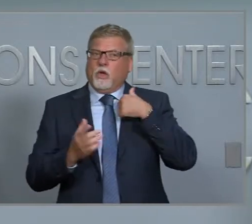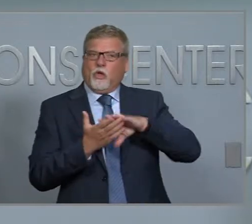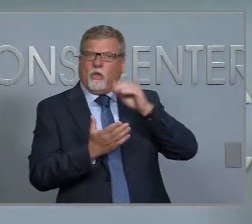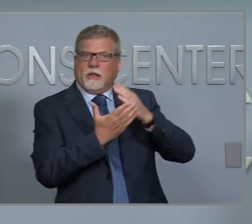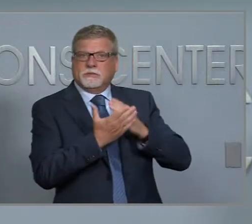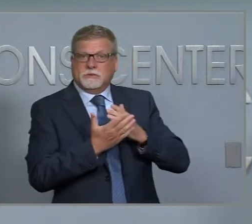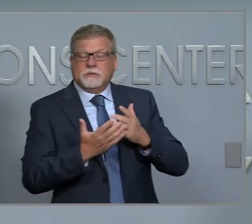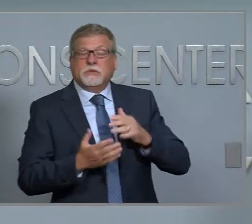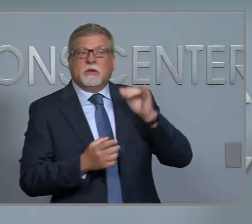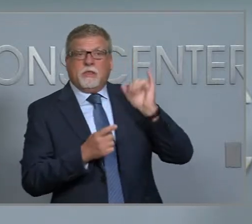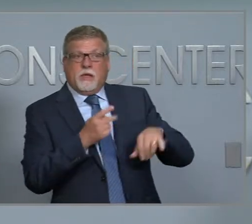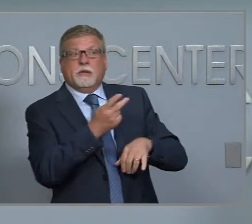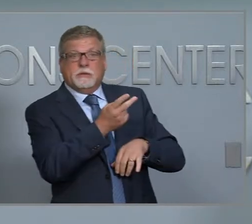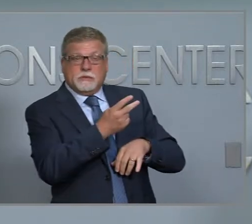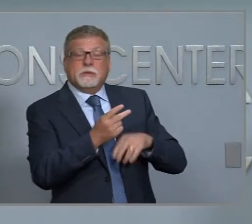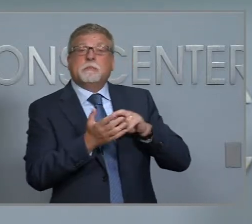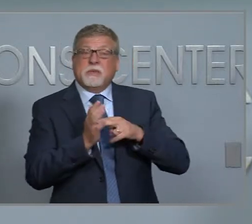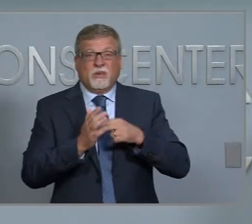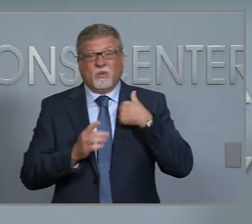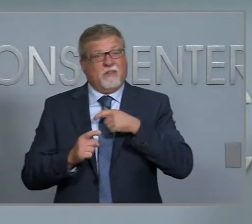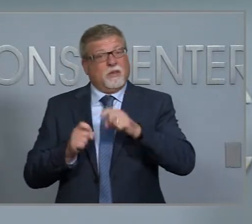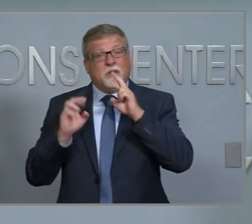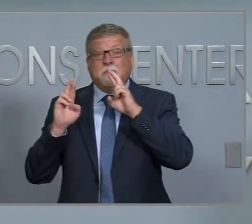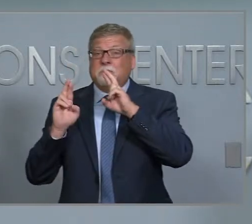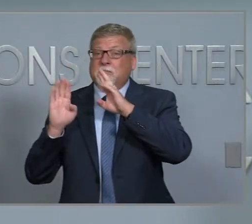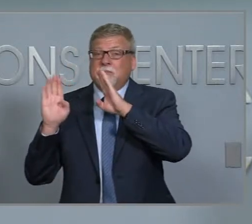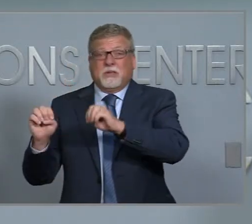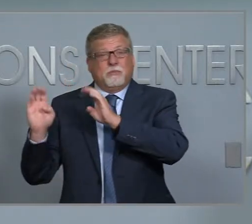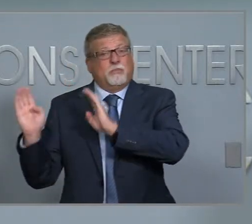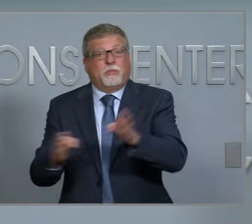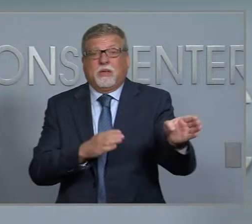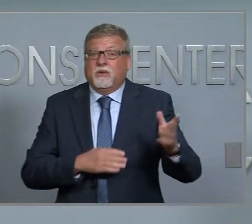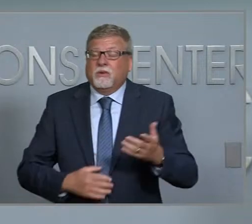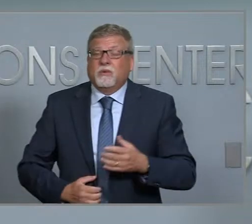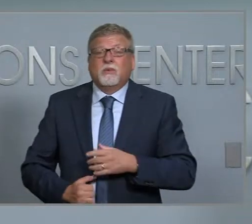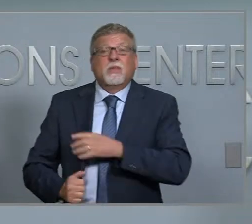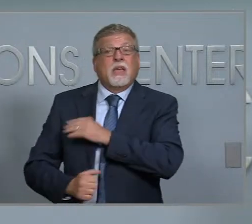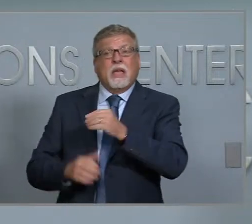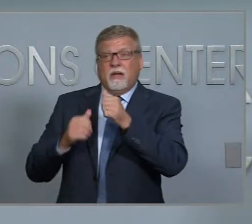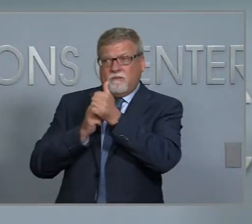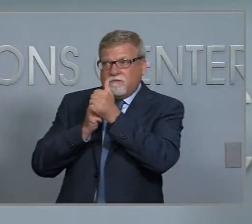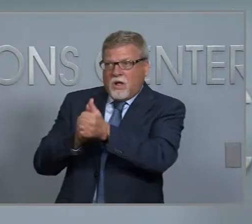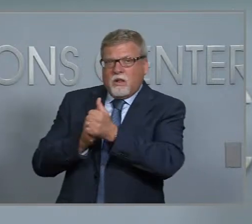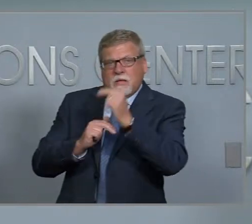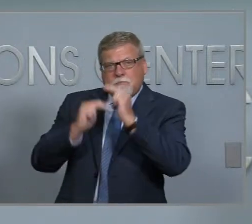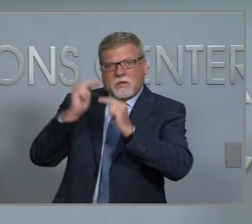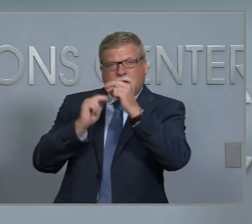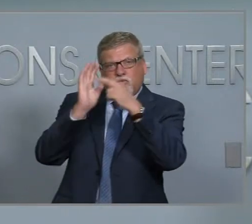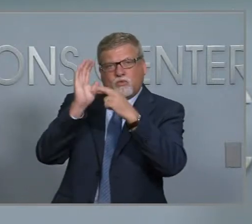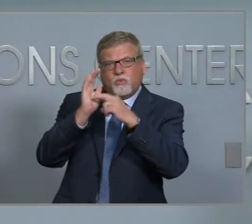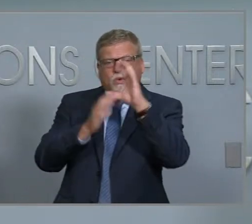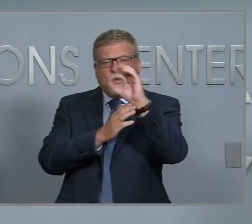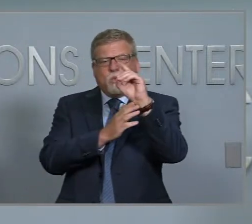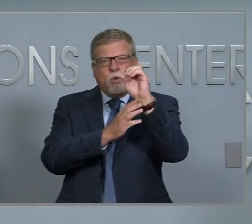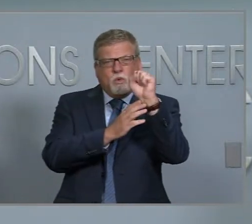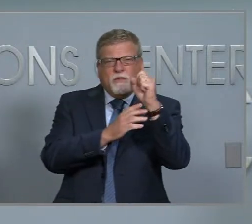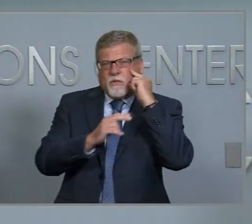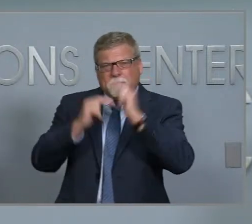attention to resiliency, to building code standards. I think that also will